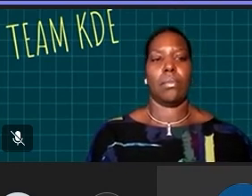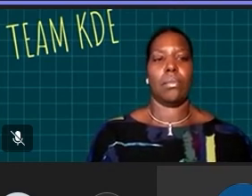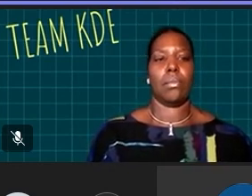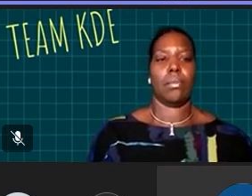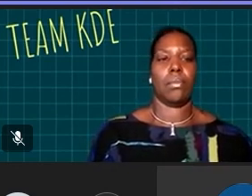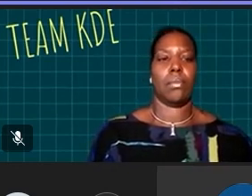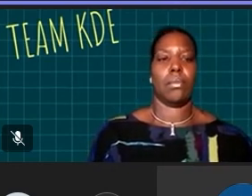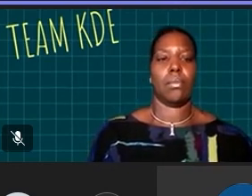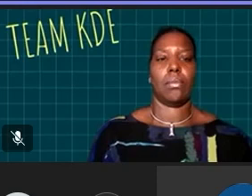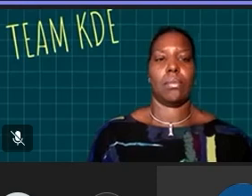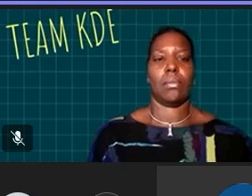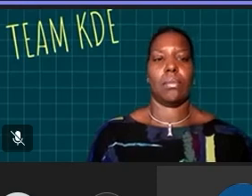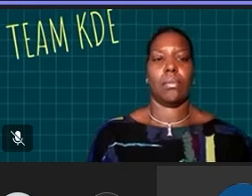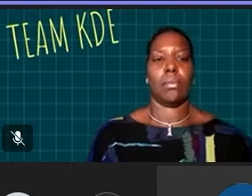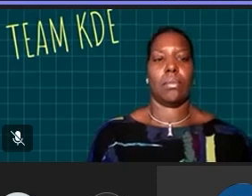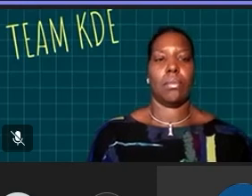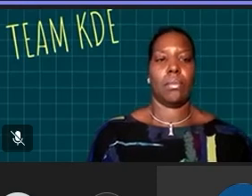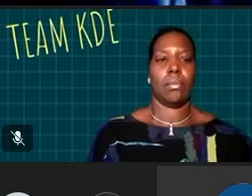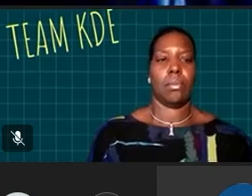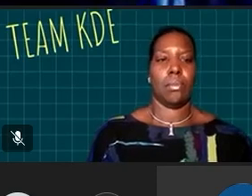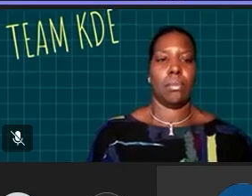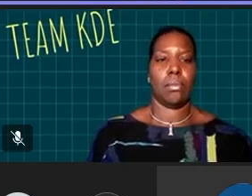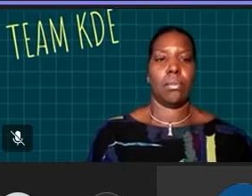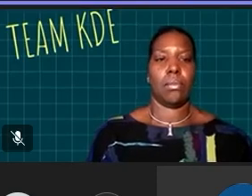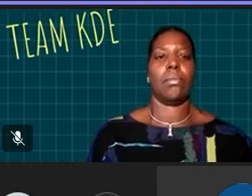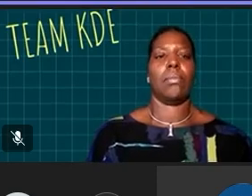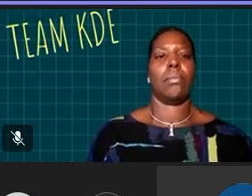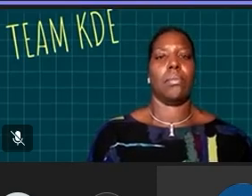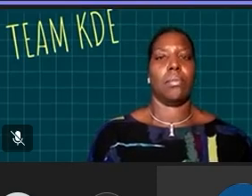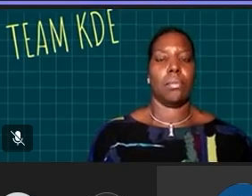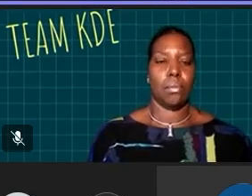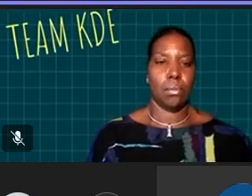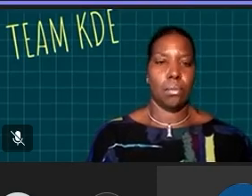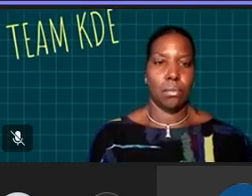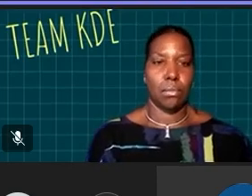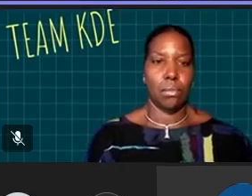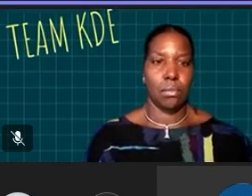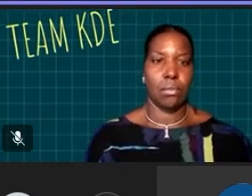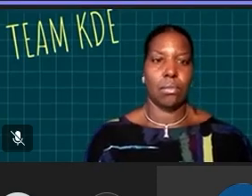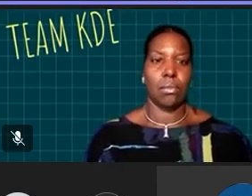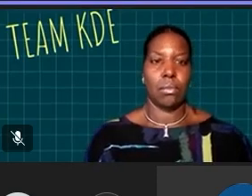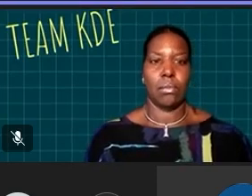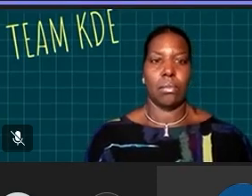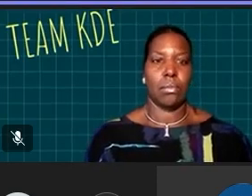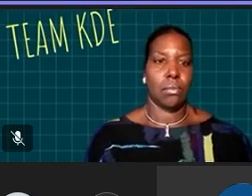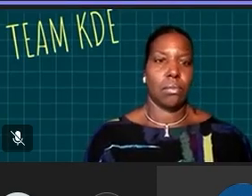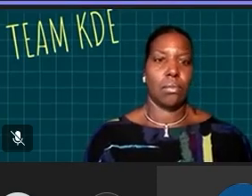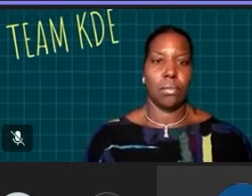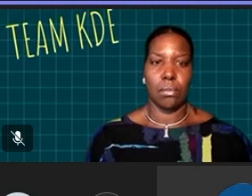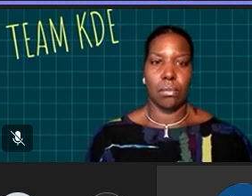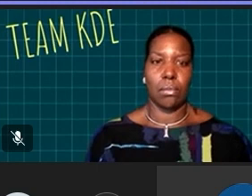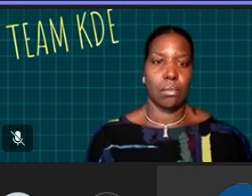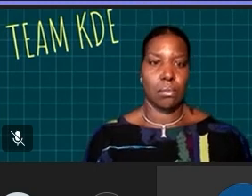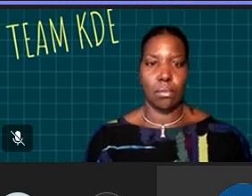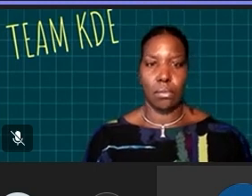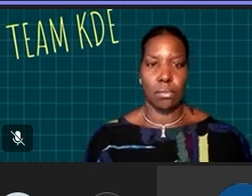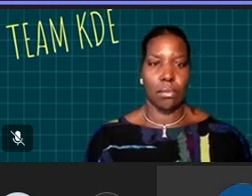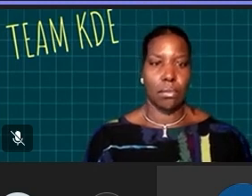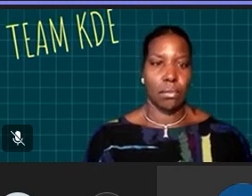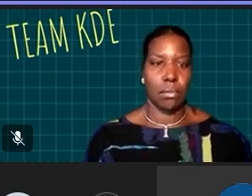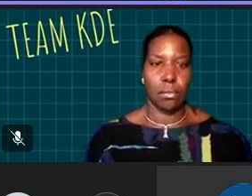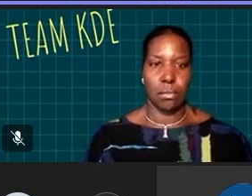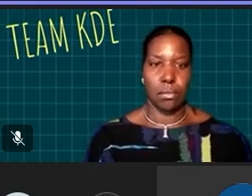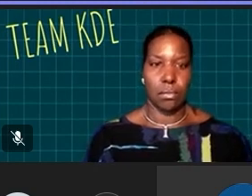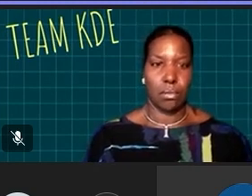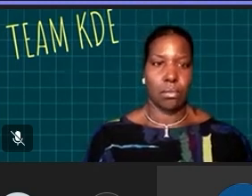a fiber provider. But the applicant, that is you, would be directly responsible for lighting